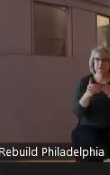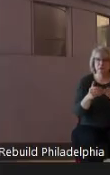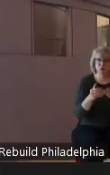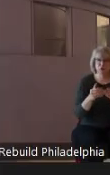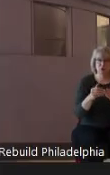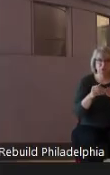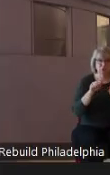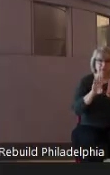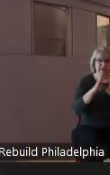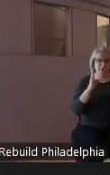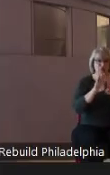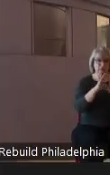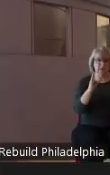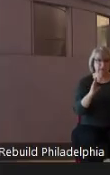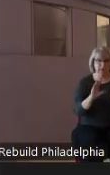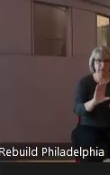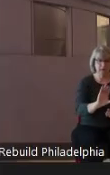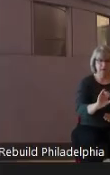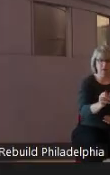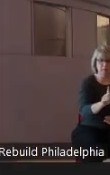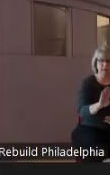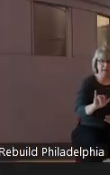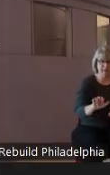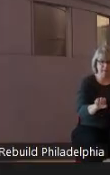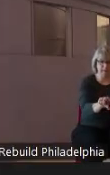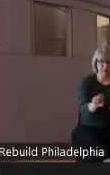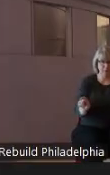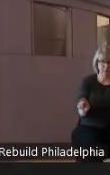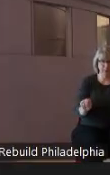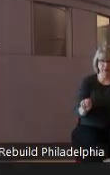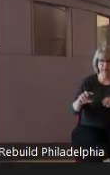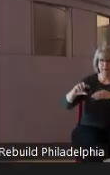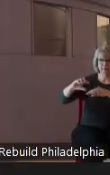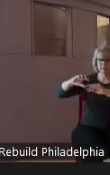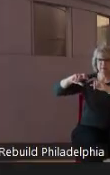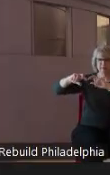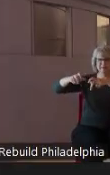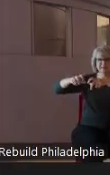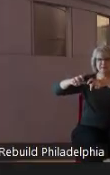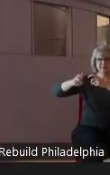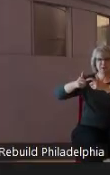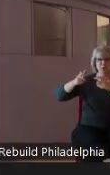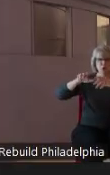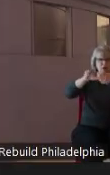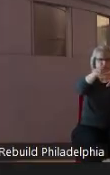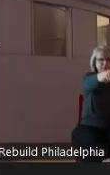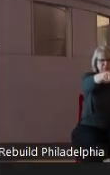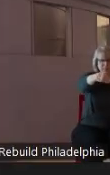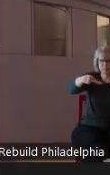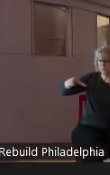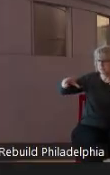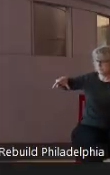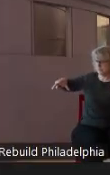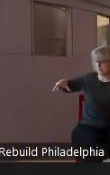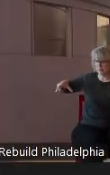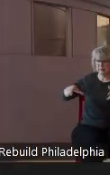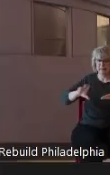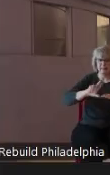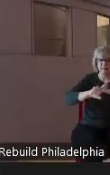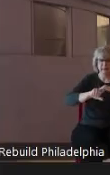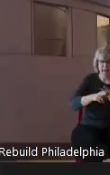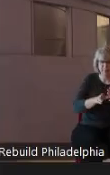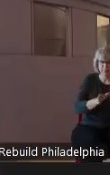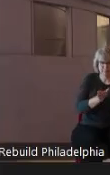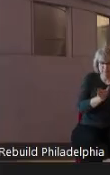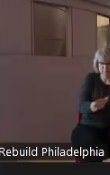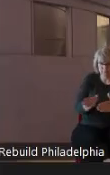entry door. And on the top of the plan is where the sink will be, with a large countertop and cabinets, drawers,